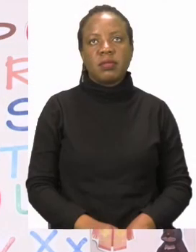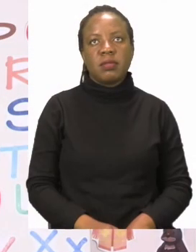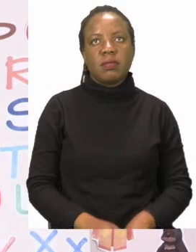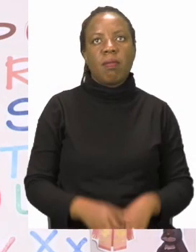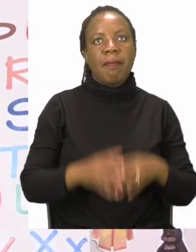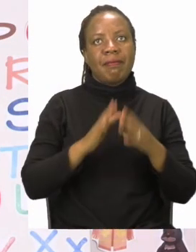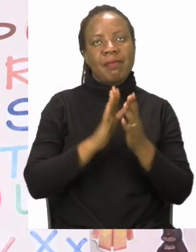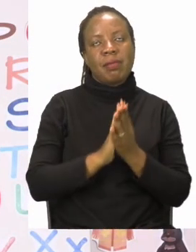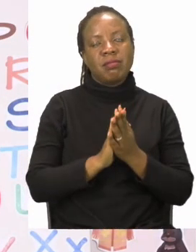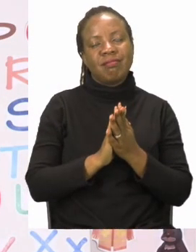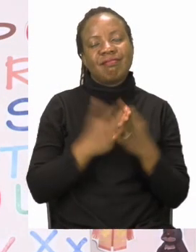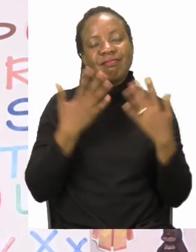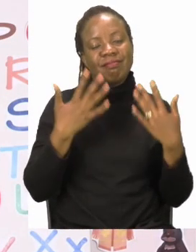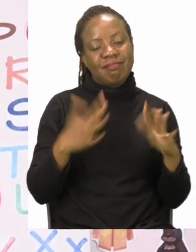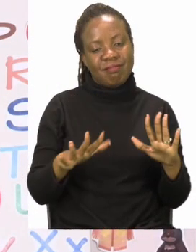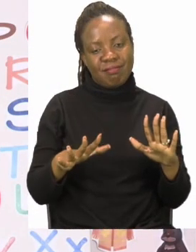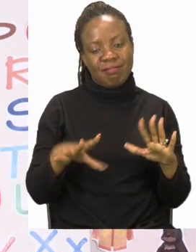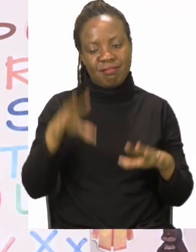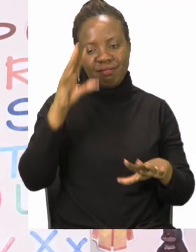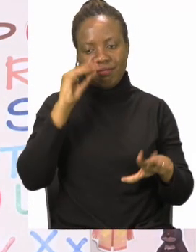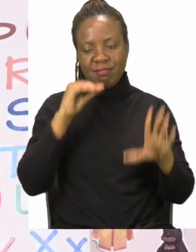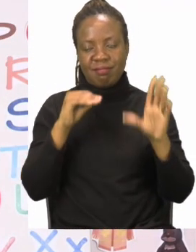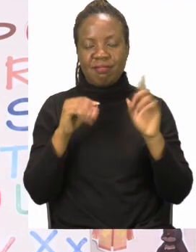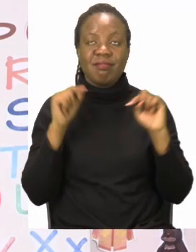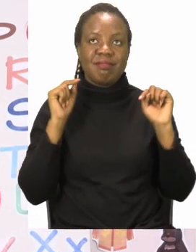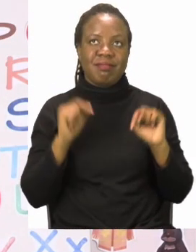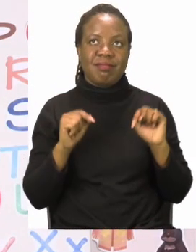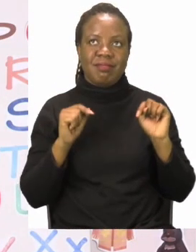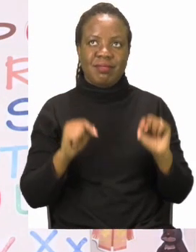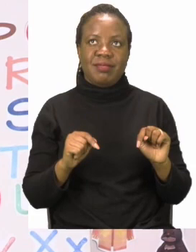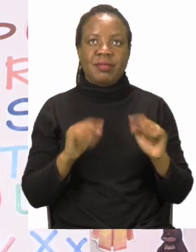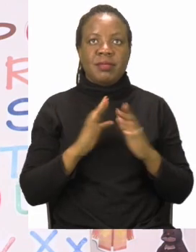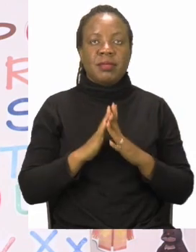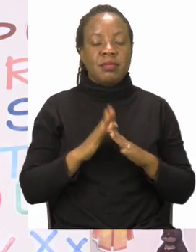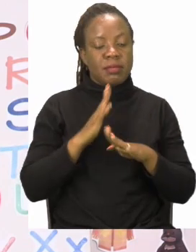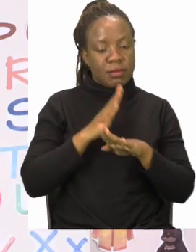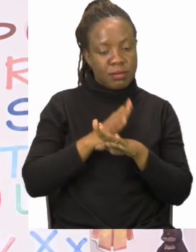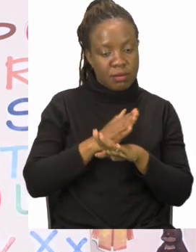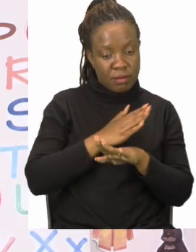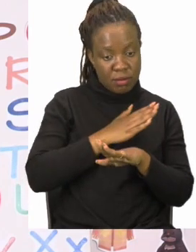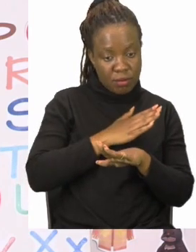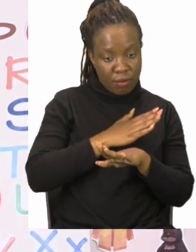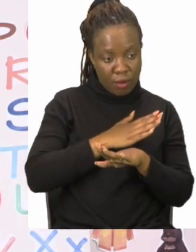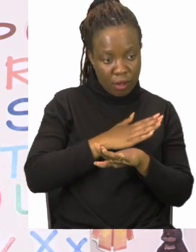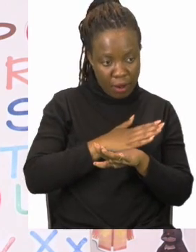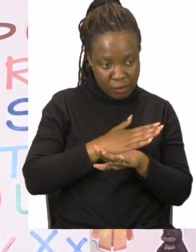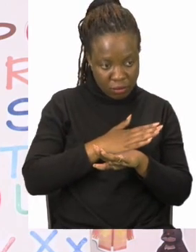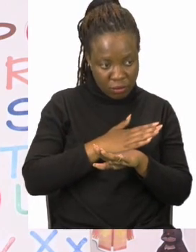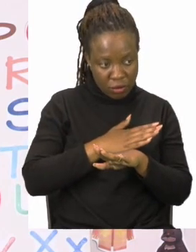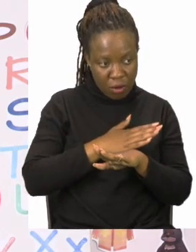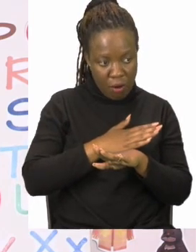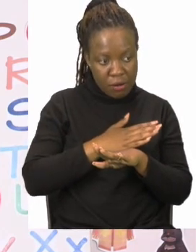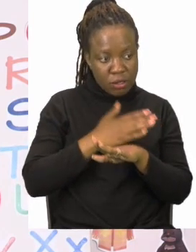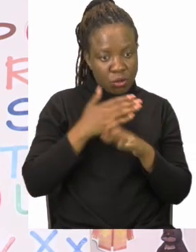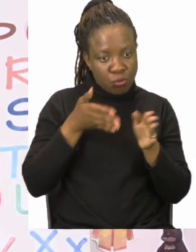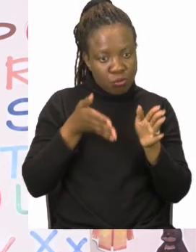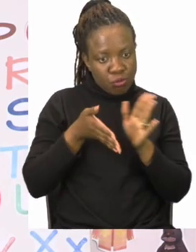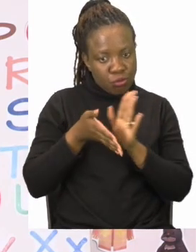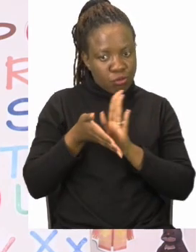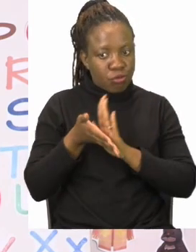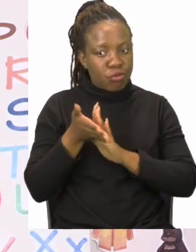We have come to the end of today's lesson. Now, before we go, boys and girls, you have to remember